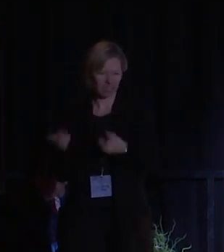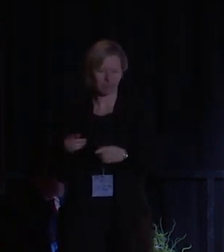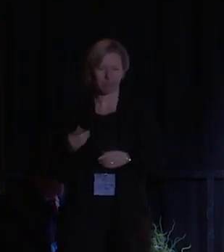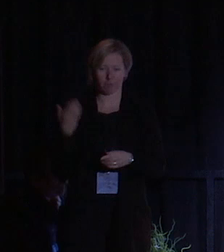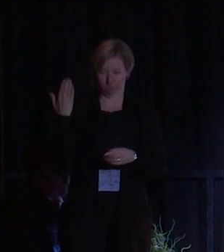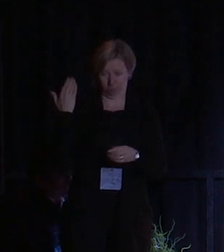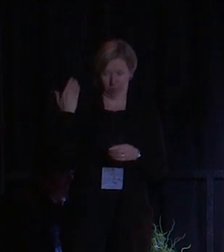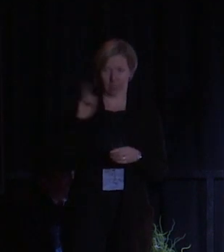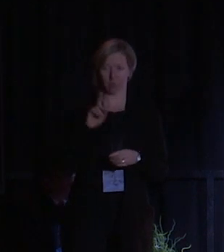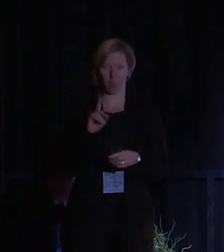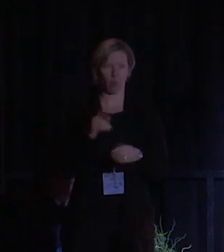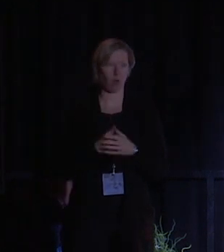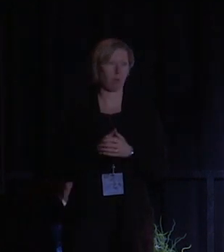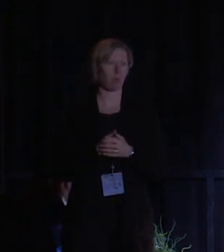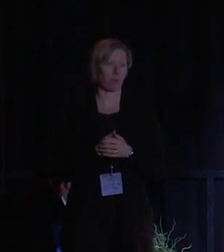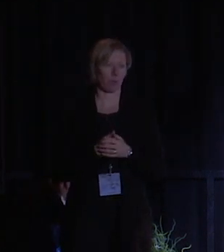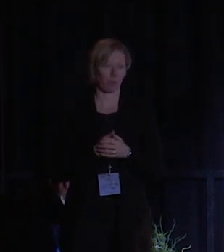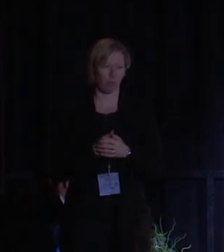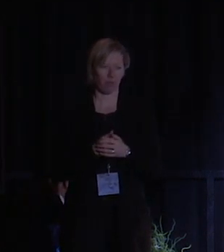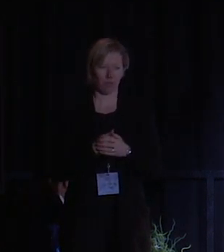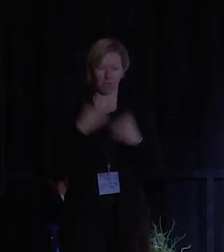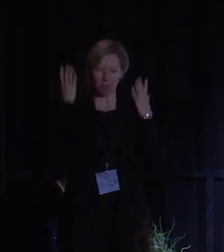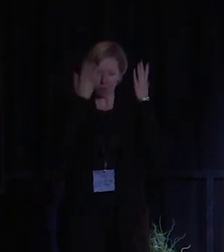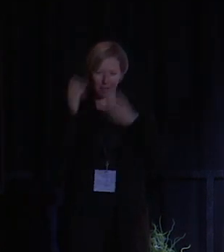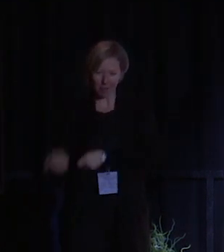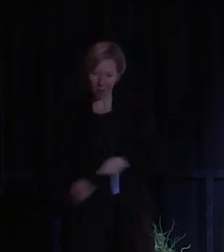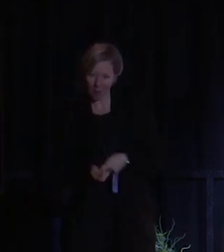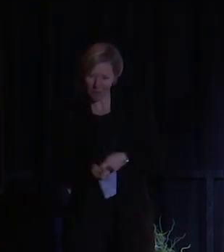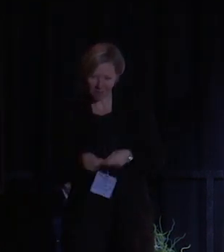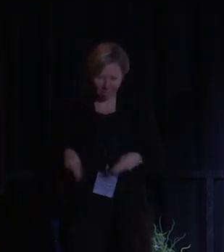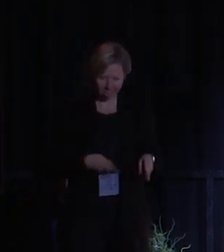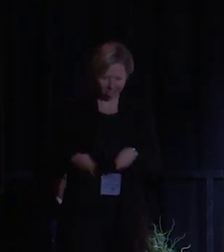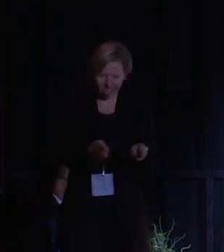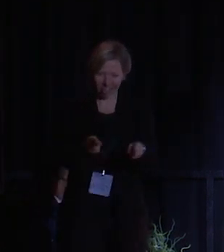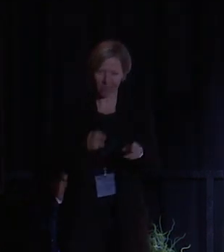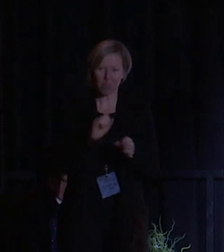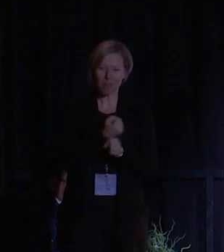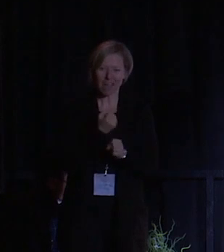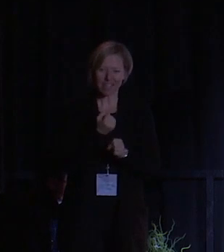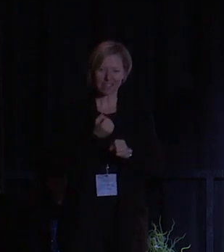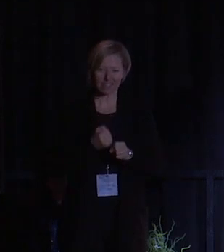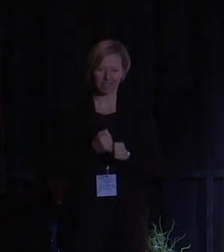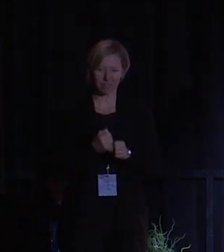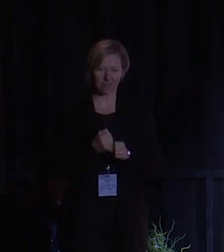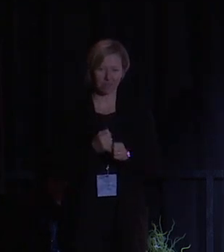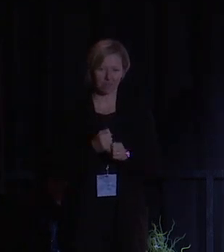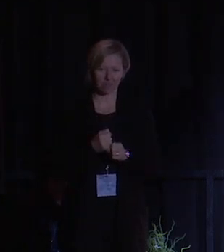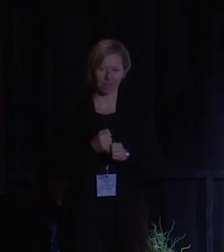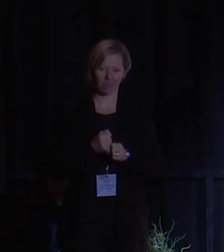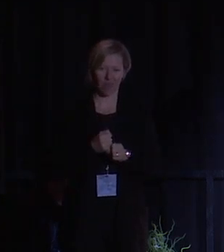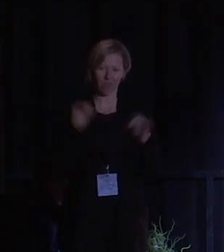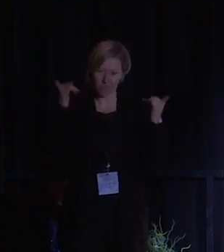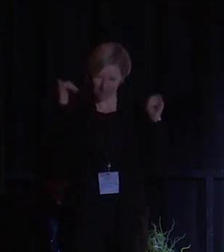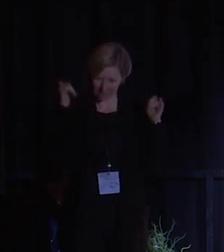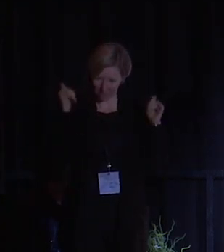recent example of that is a crazy golf course, ultimately, that we made for our main festival